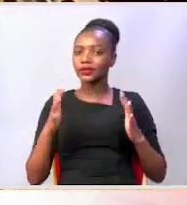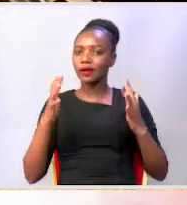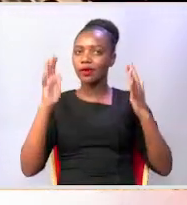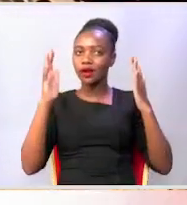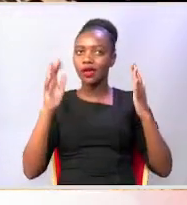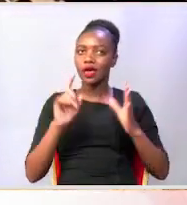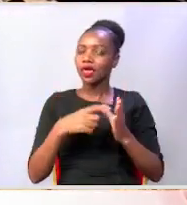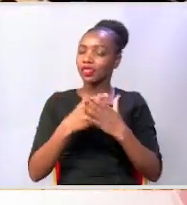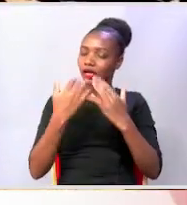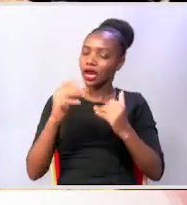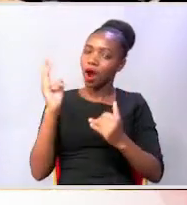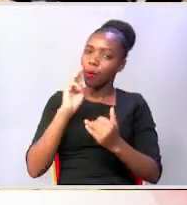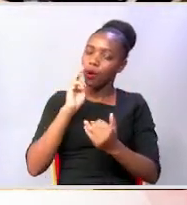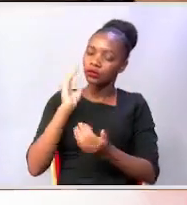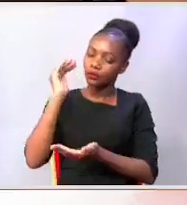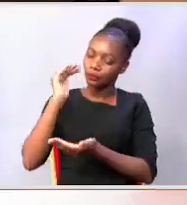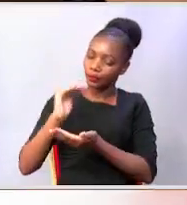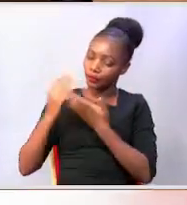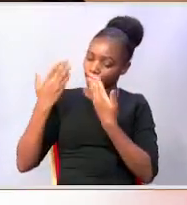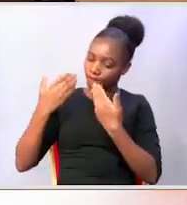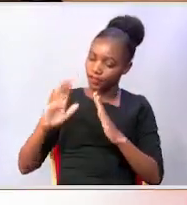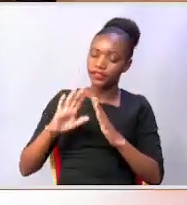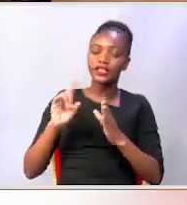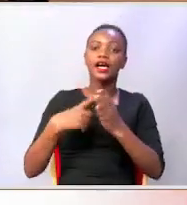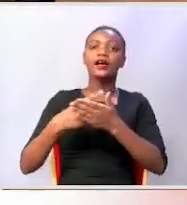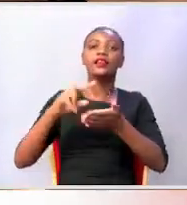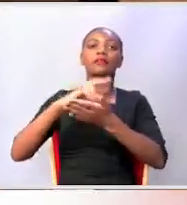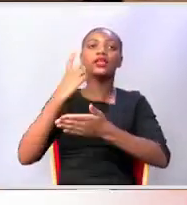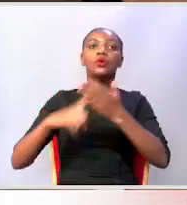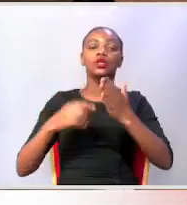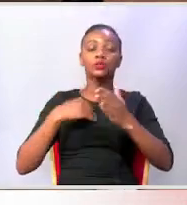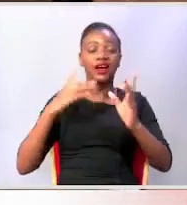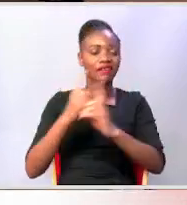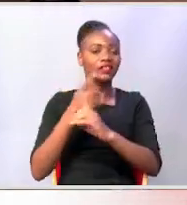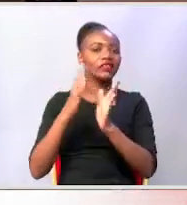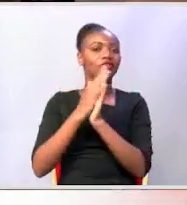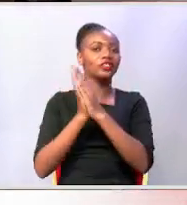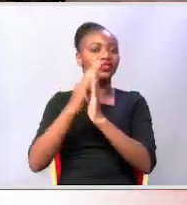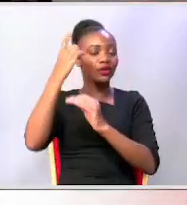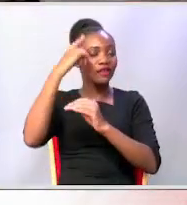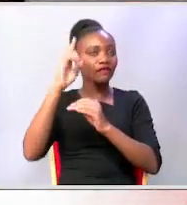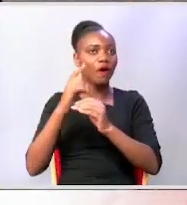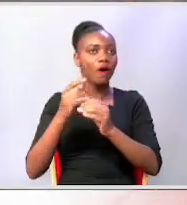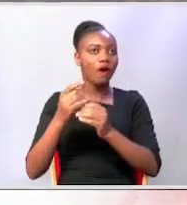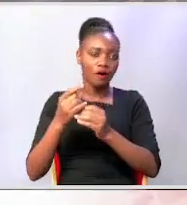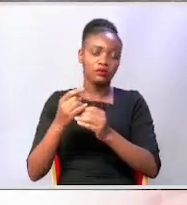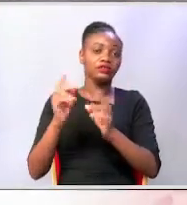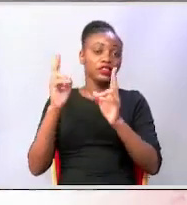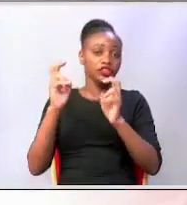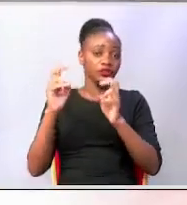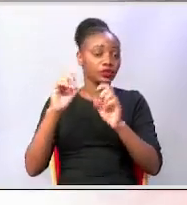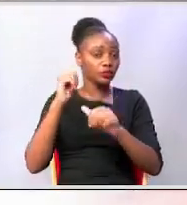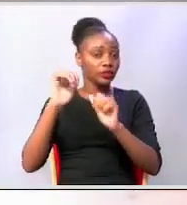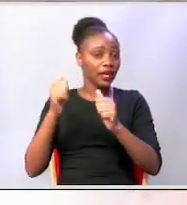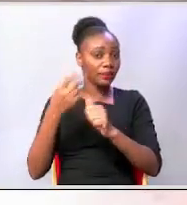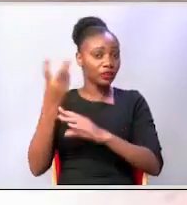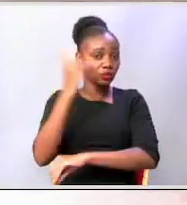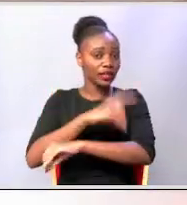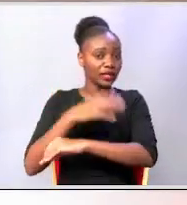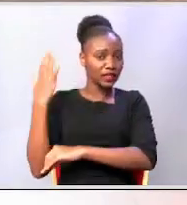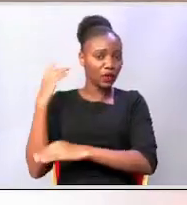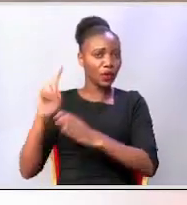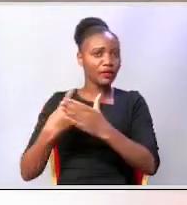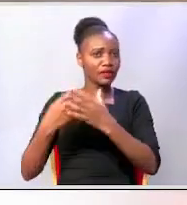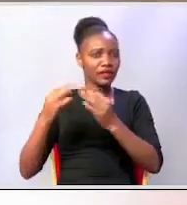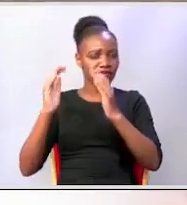now, the volume of water has receded, giving a different narrative from what was witnessed 2 days ago. If someone